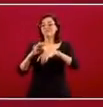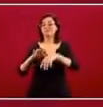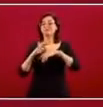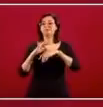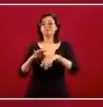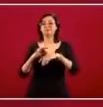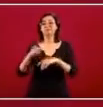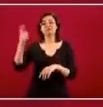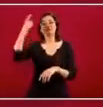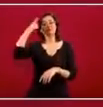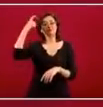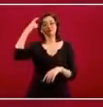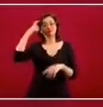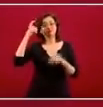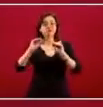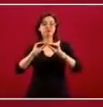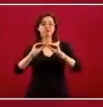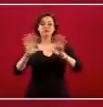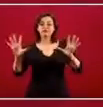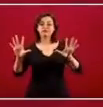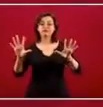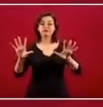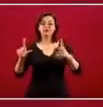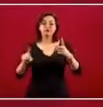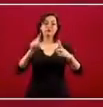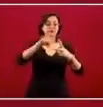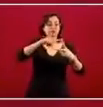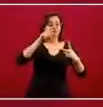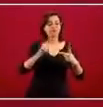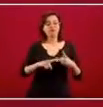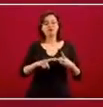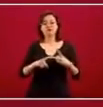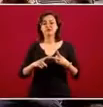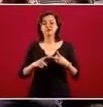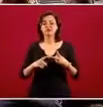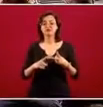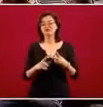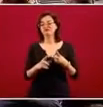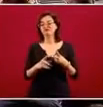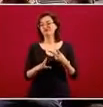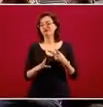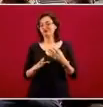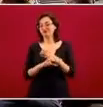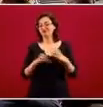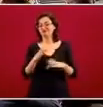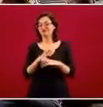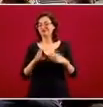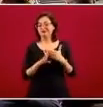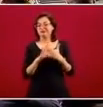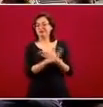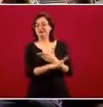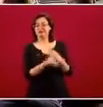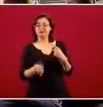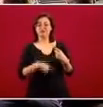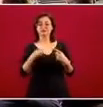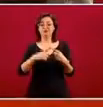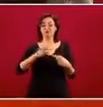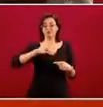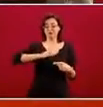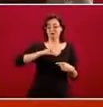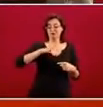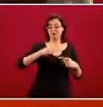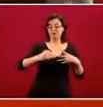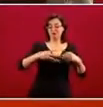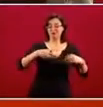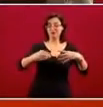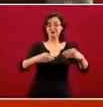But we have to be absolutely realistic. And we have to be very aware of two elements.